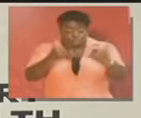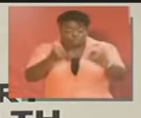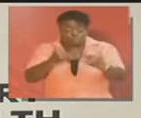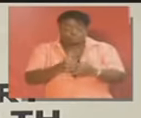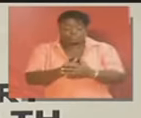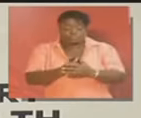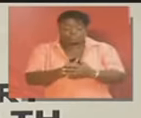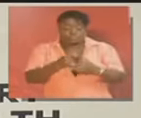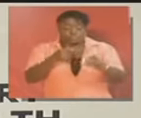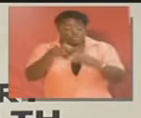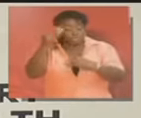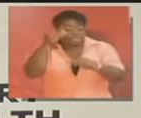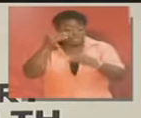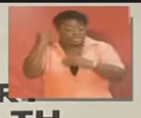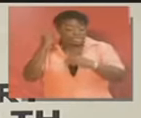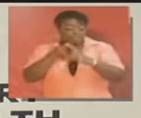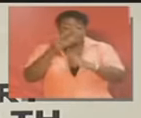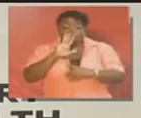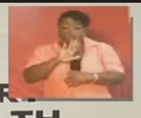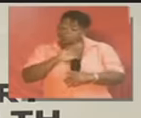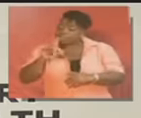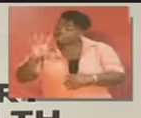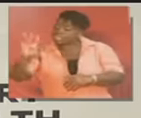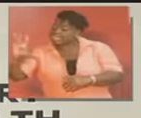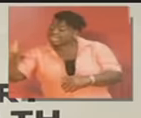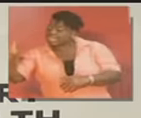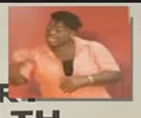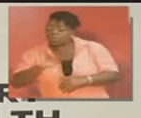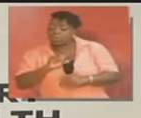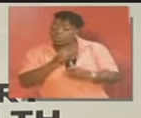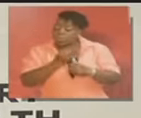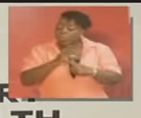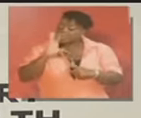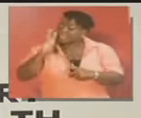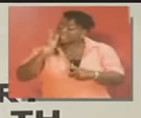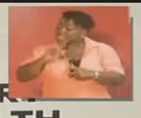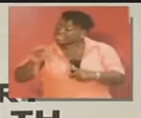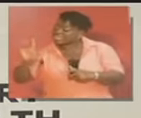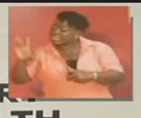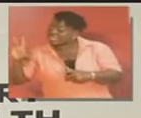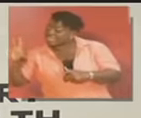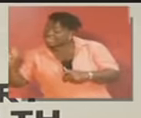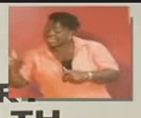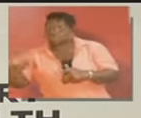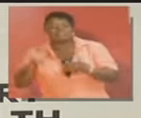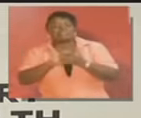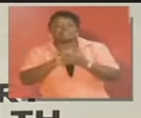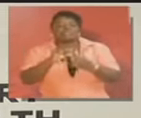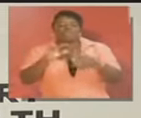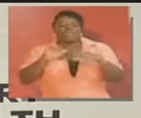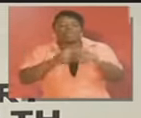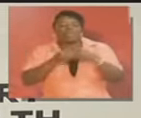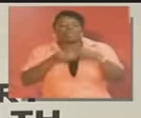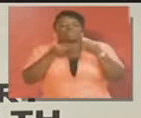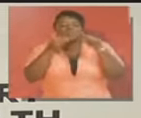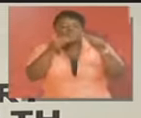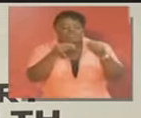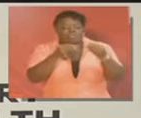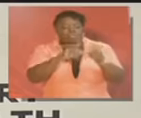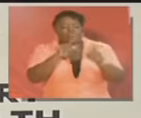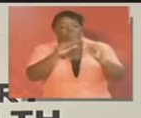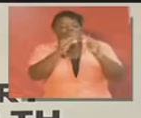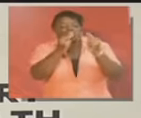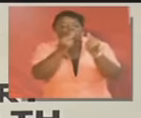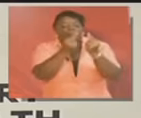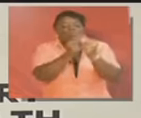example, we gave you from the 5th to the 8th or the 6th to the 8th. That means the oldest sample within that group of positives came from as far